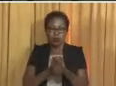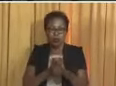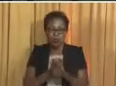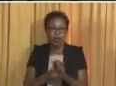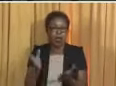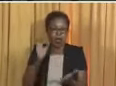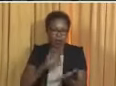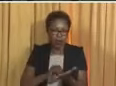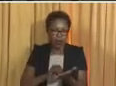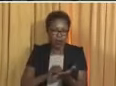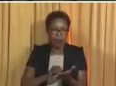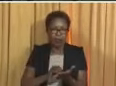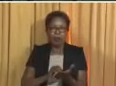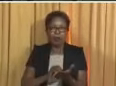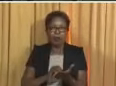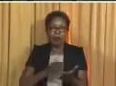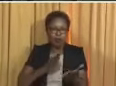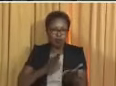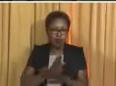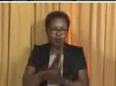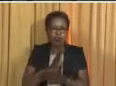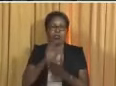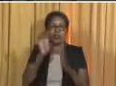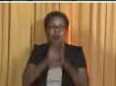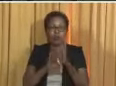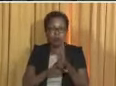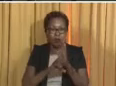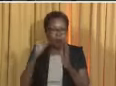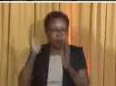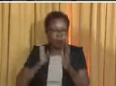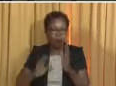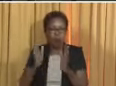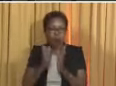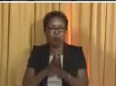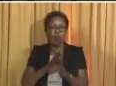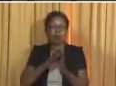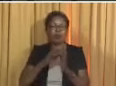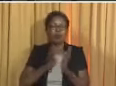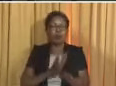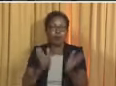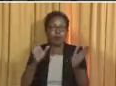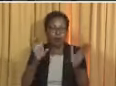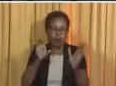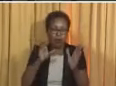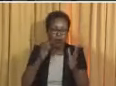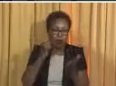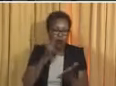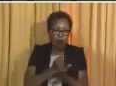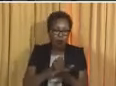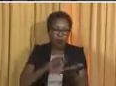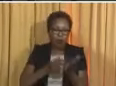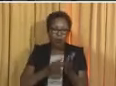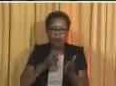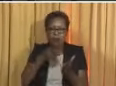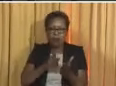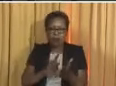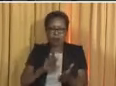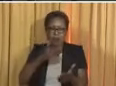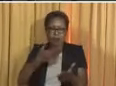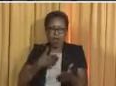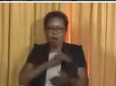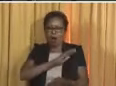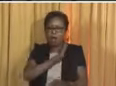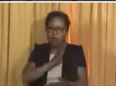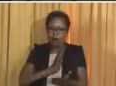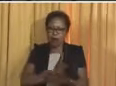addition, trusting citizens with public office does not in any way muzzle them or take away their rights, as provided in the